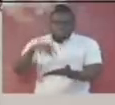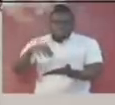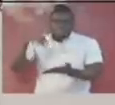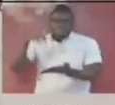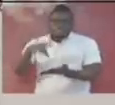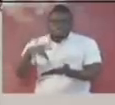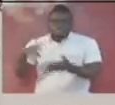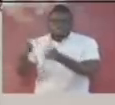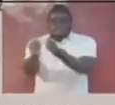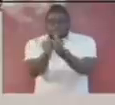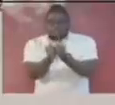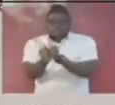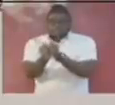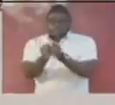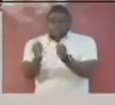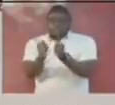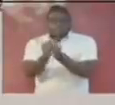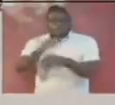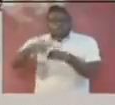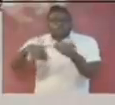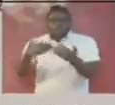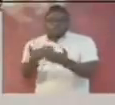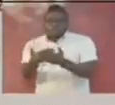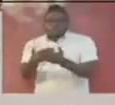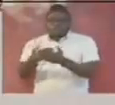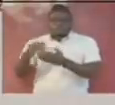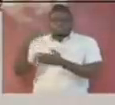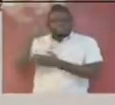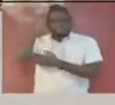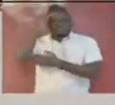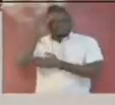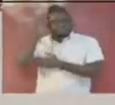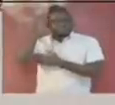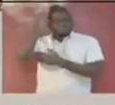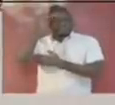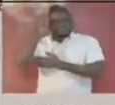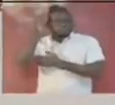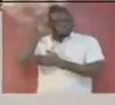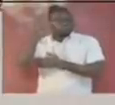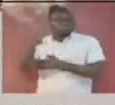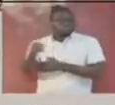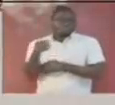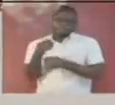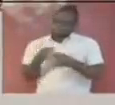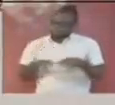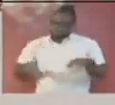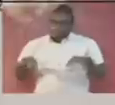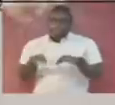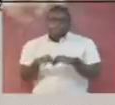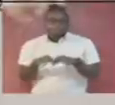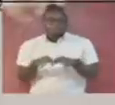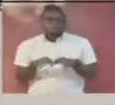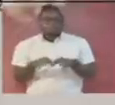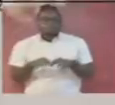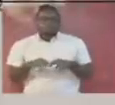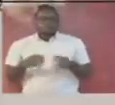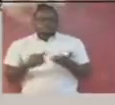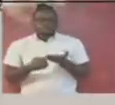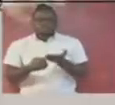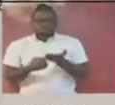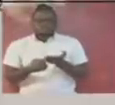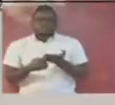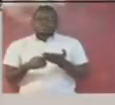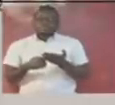fears. And that's why it's essential that we have this talk this morning. In addition, they are returning to a much different